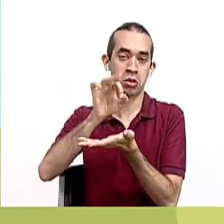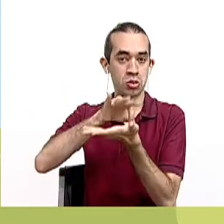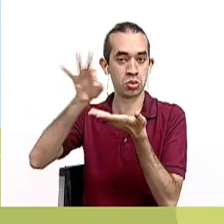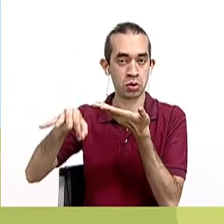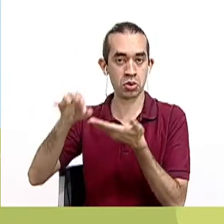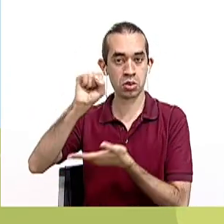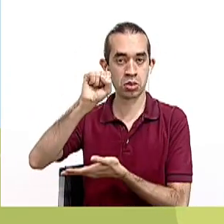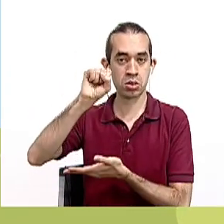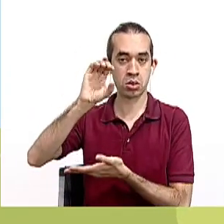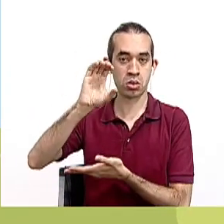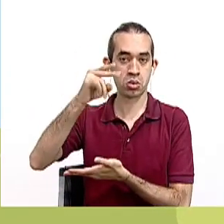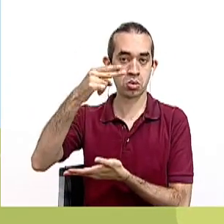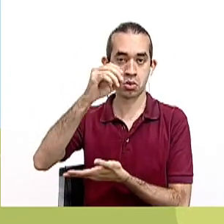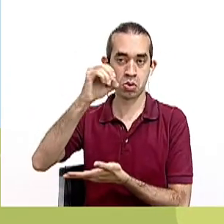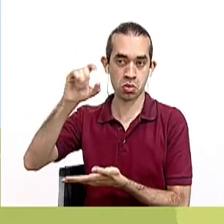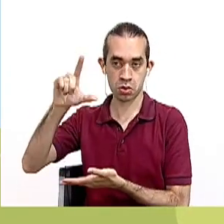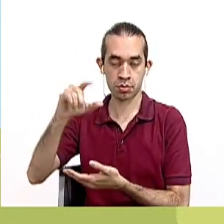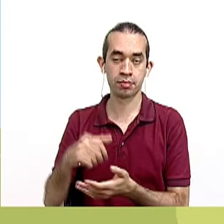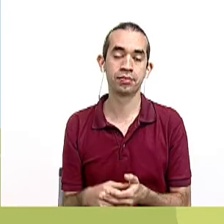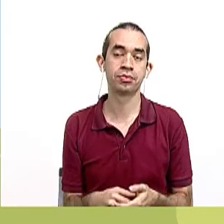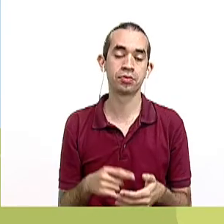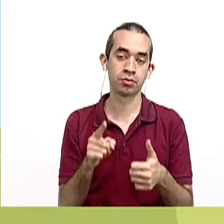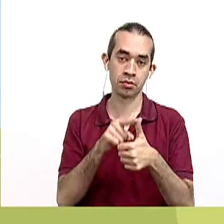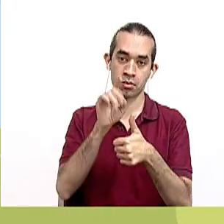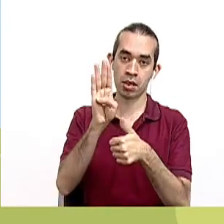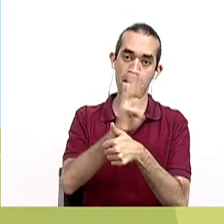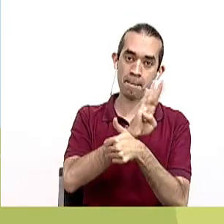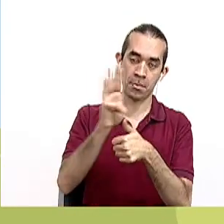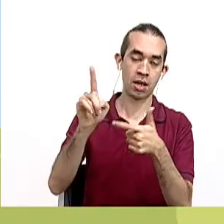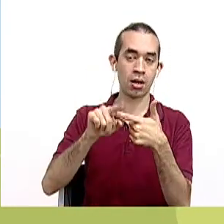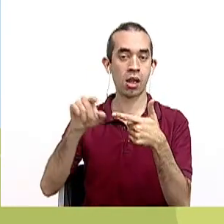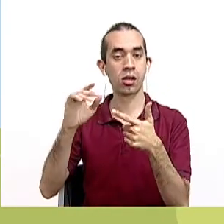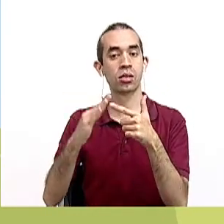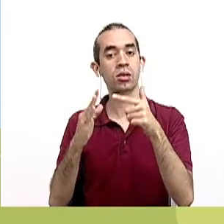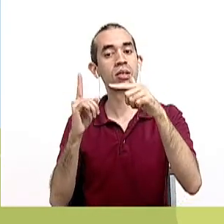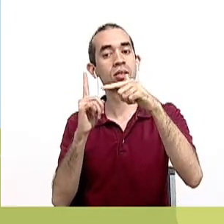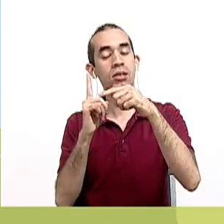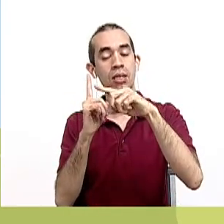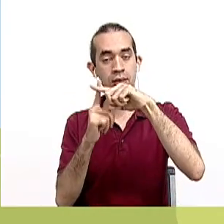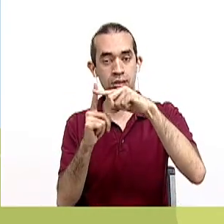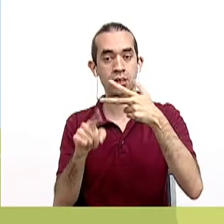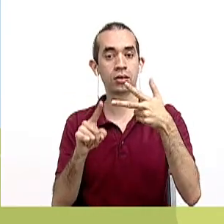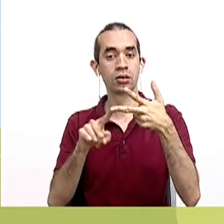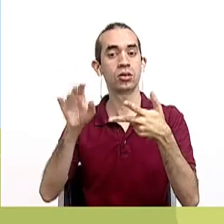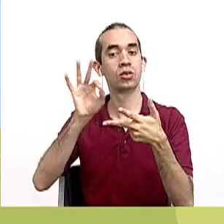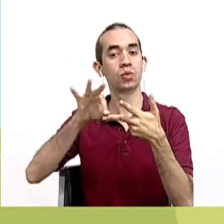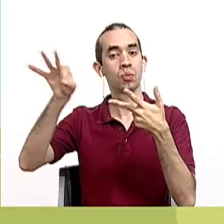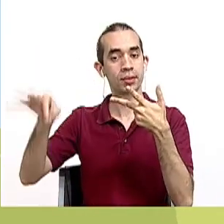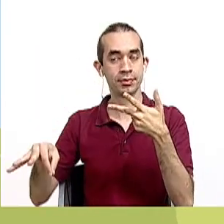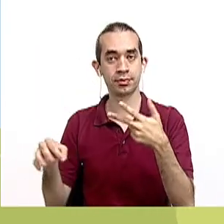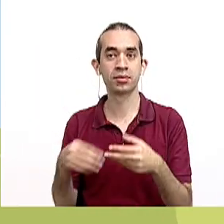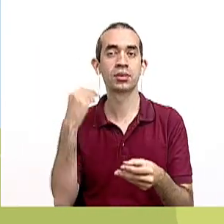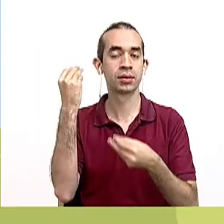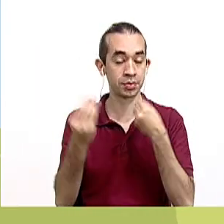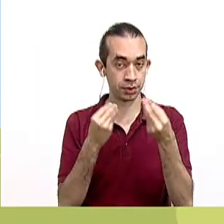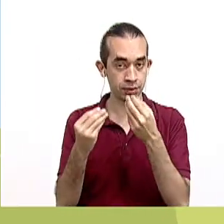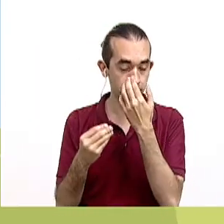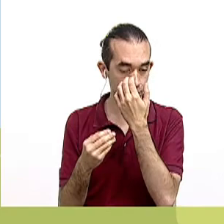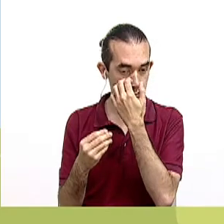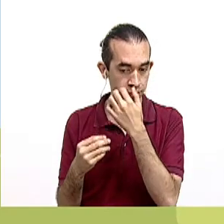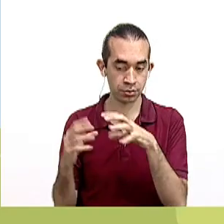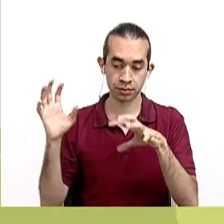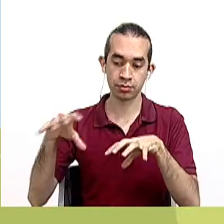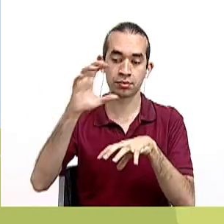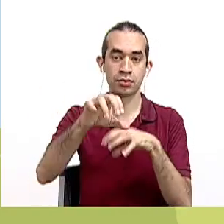okay? So we have a bank, a church, and school. Okay, so what are you going to do? You are going to place them